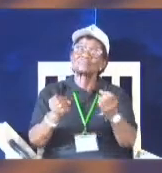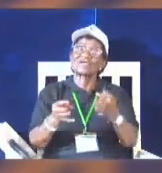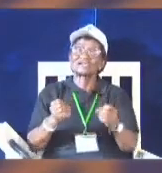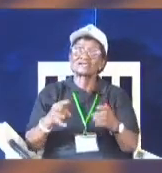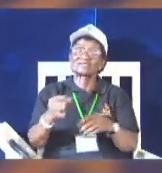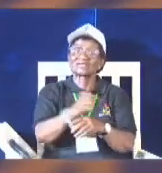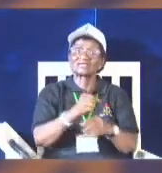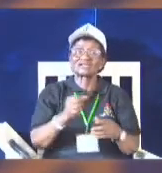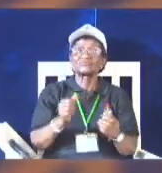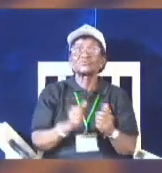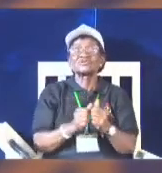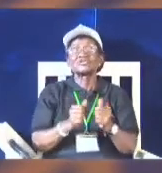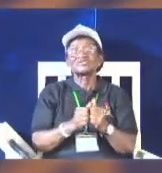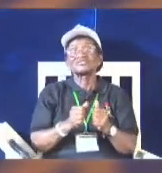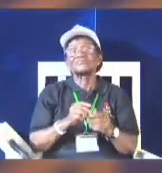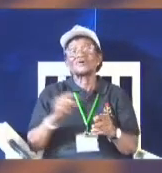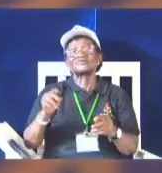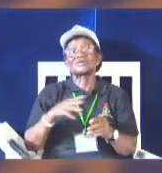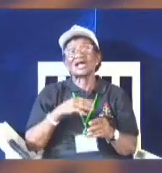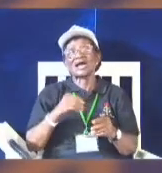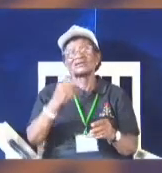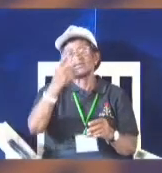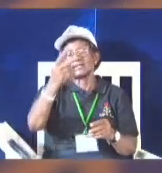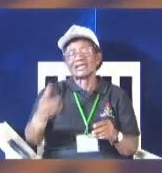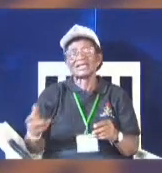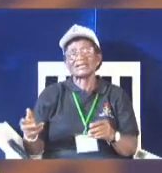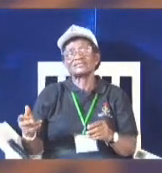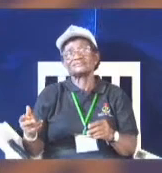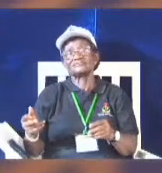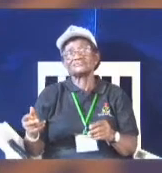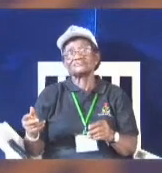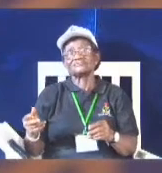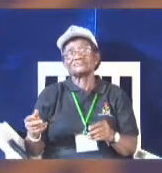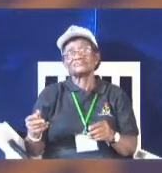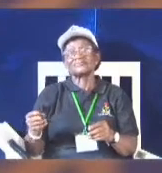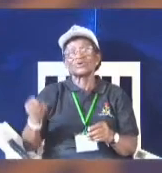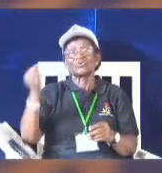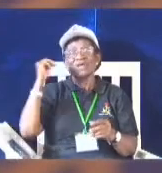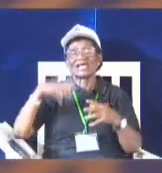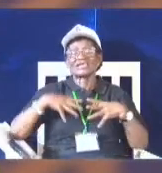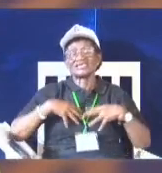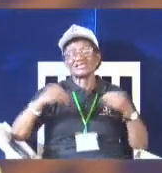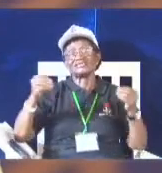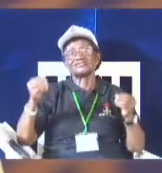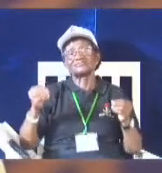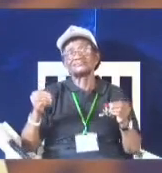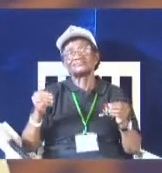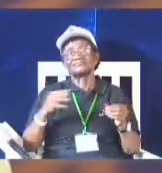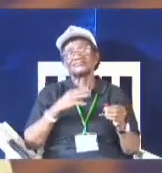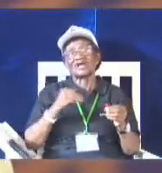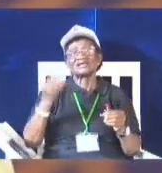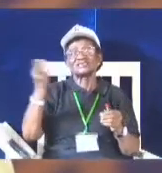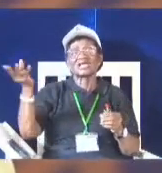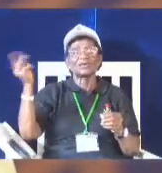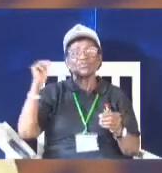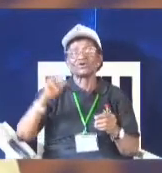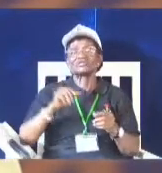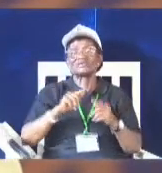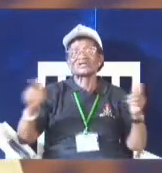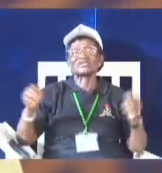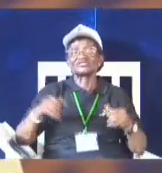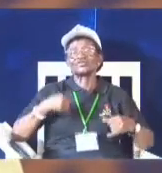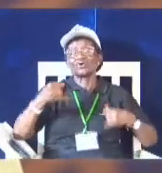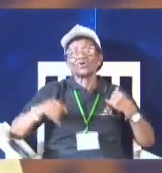with palsies and that were lame were healed. And there was great